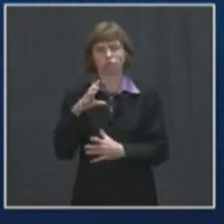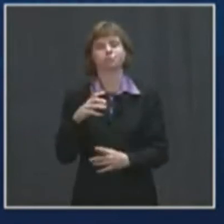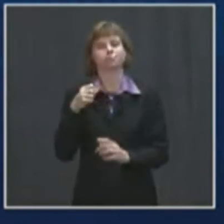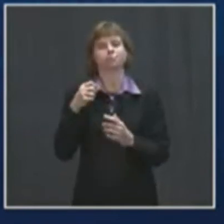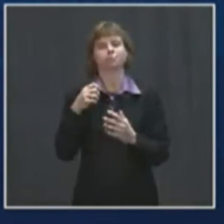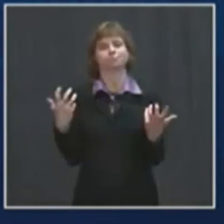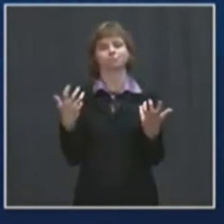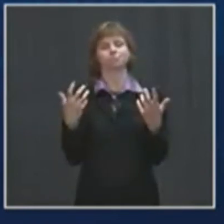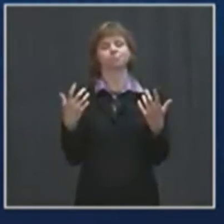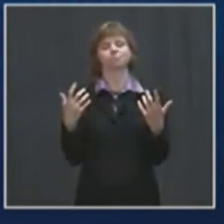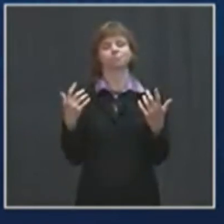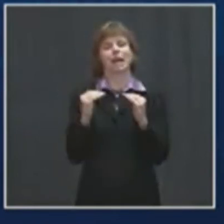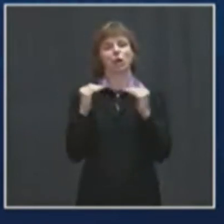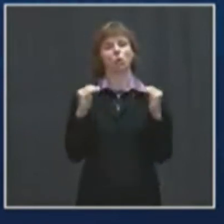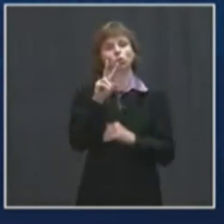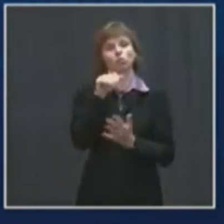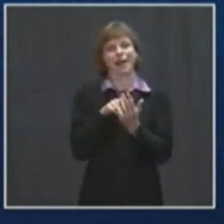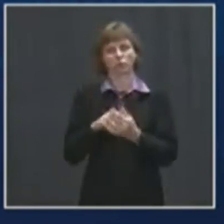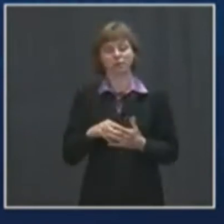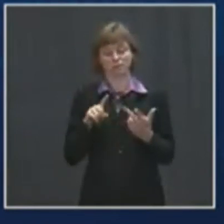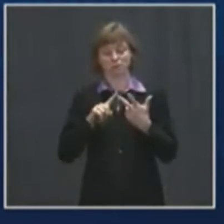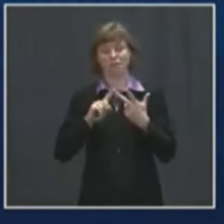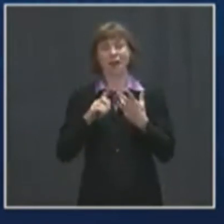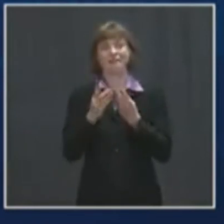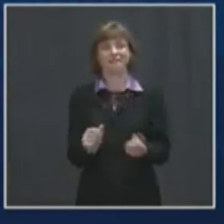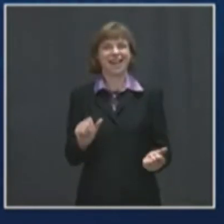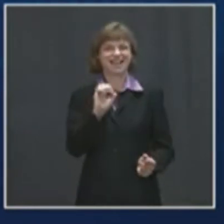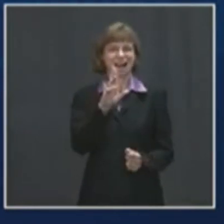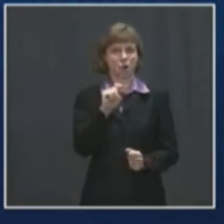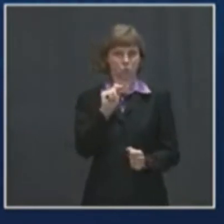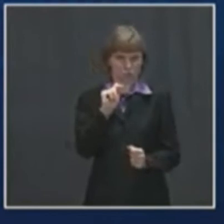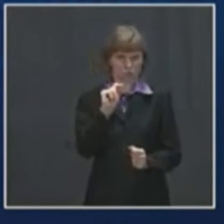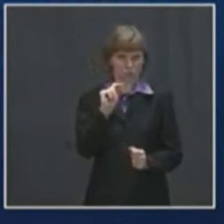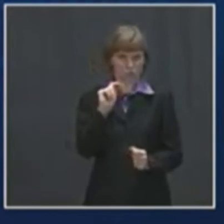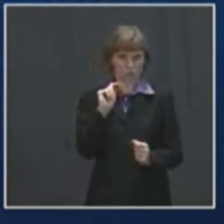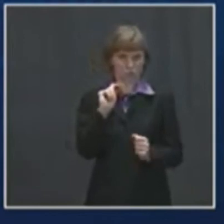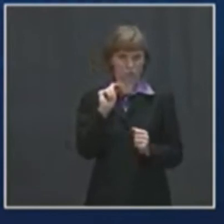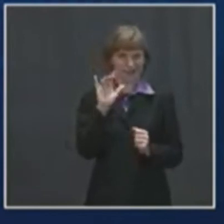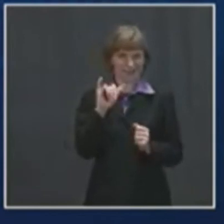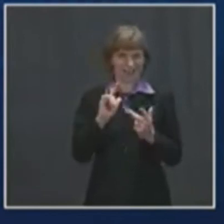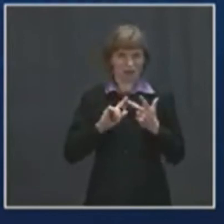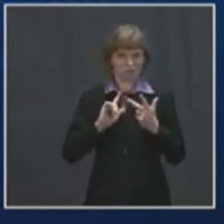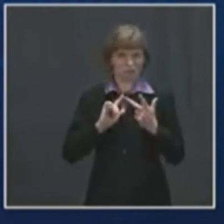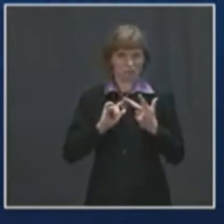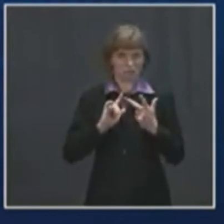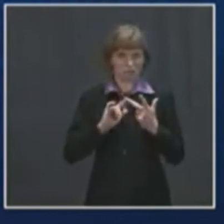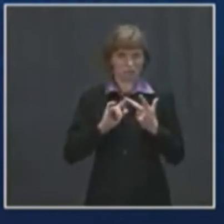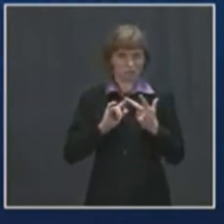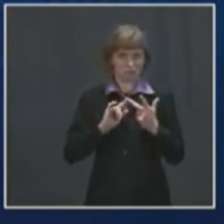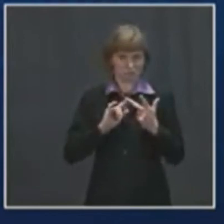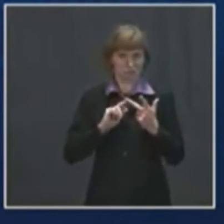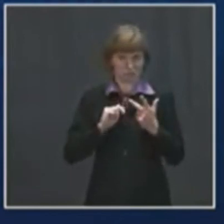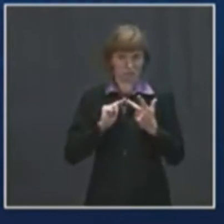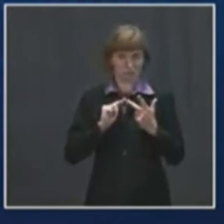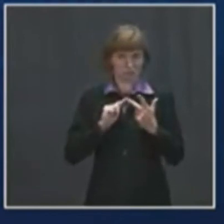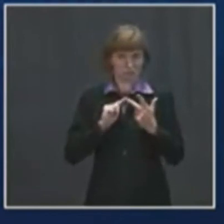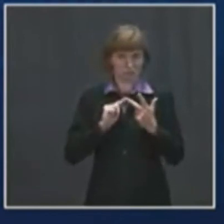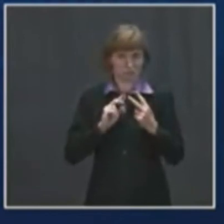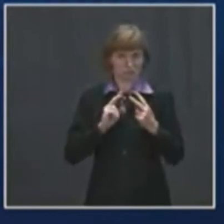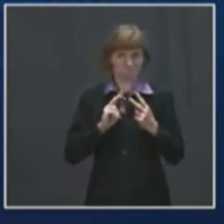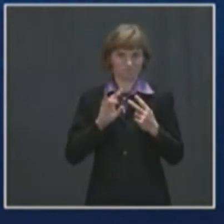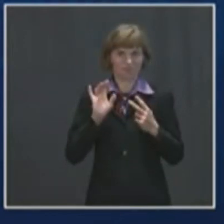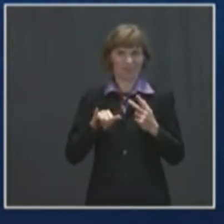And then there's the phase out. And it's the phase out range that is that I would say is a variable under